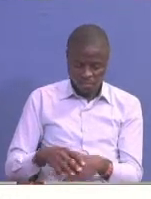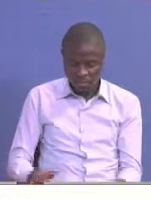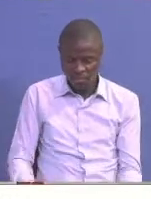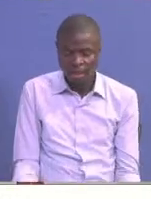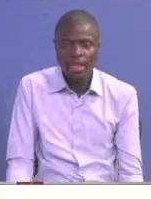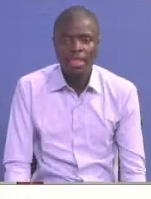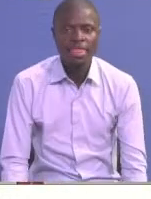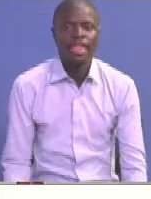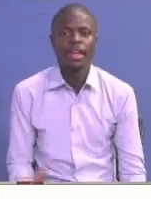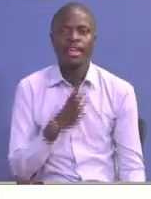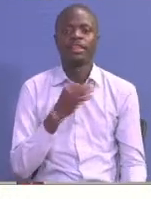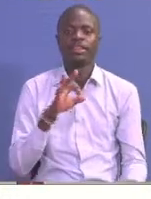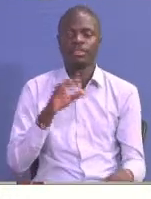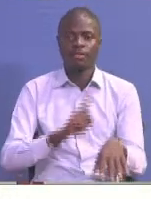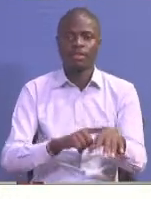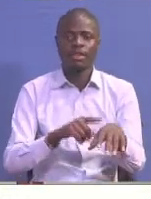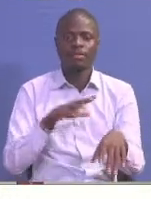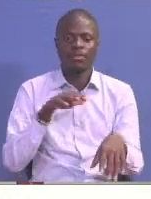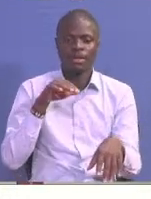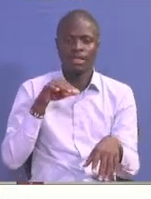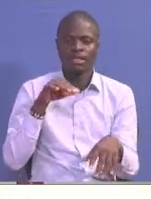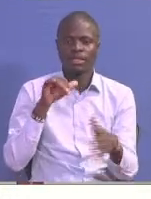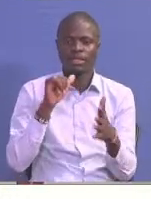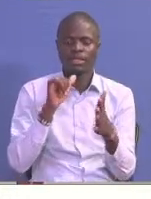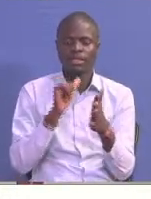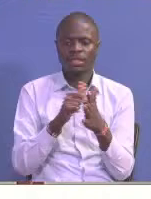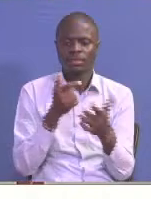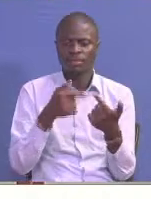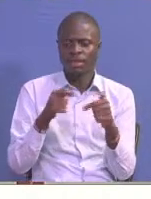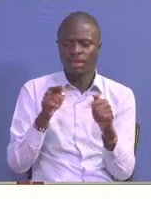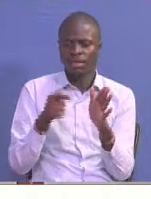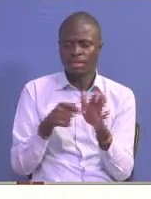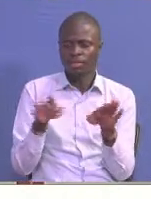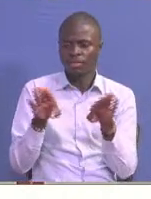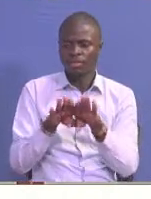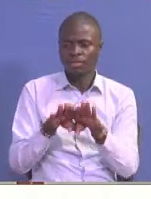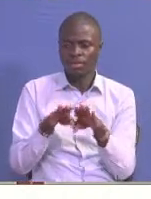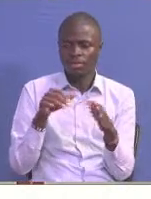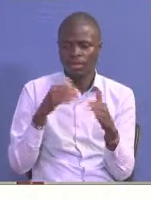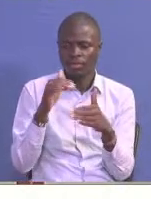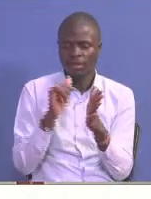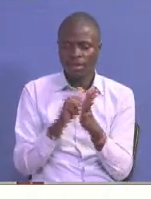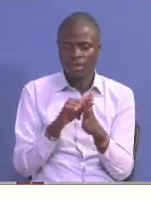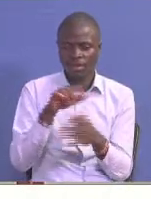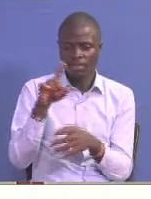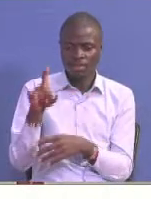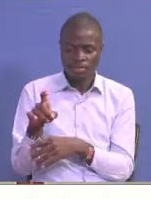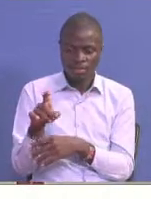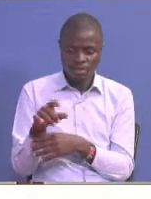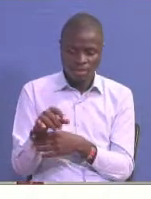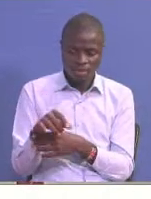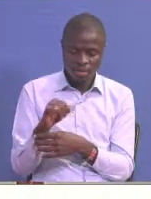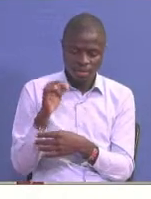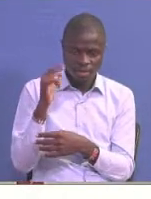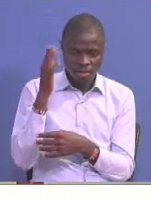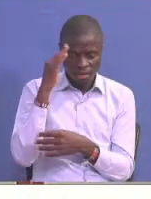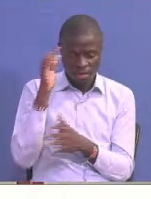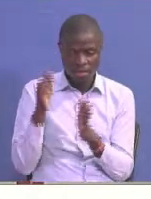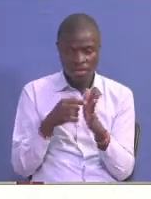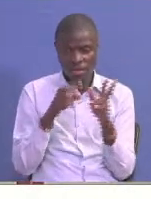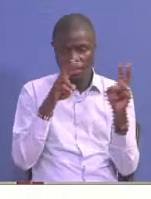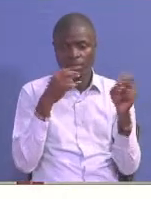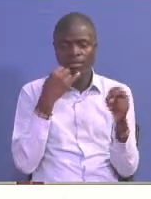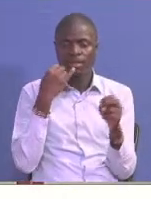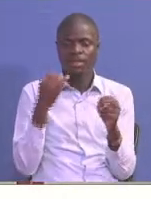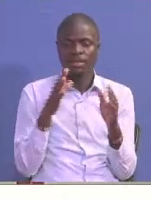I'll request that we'll bring this to a close after that question. I know this topic is very